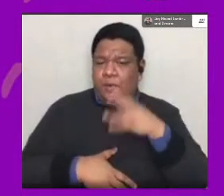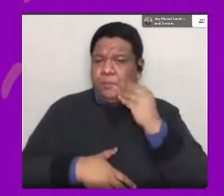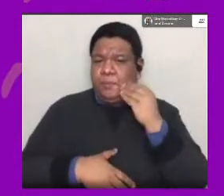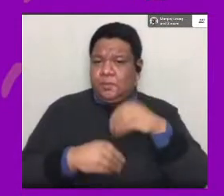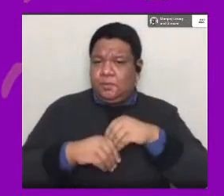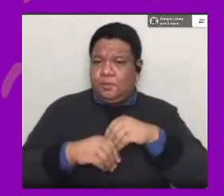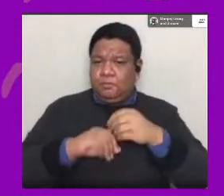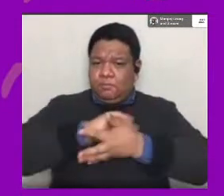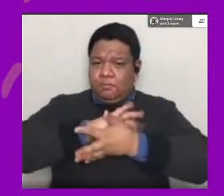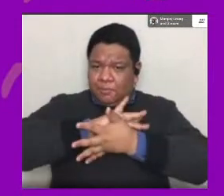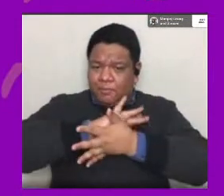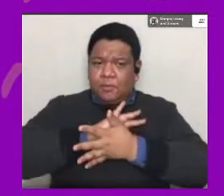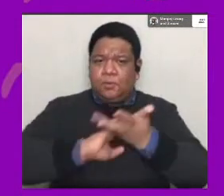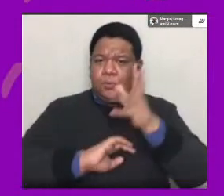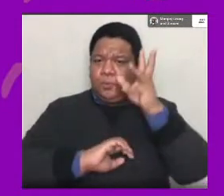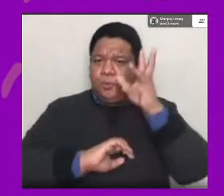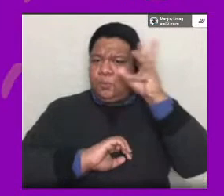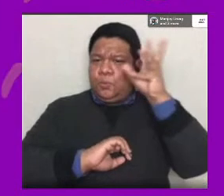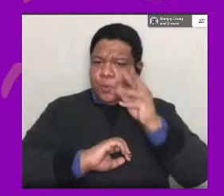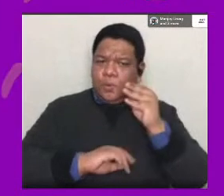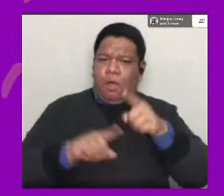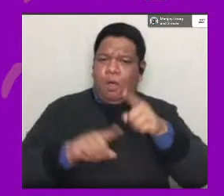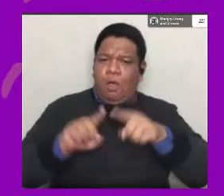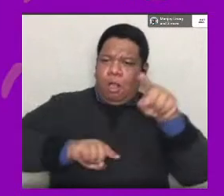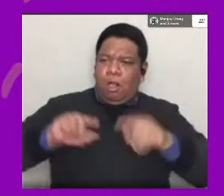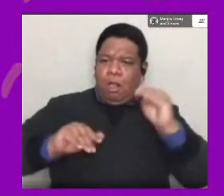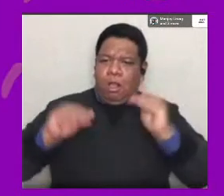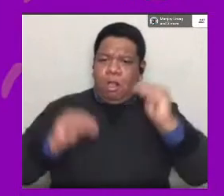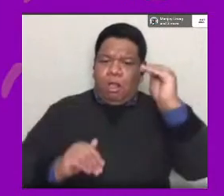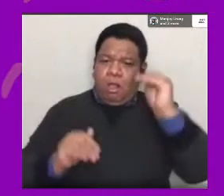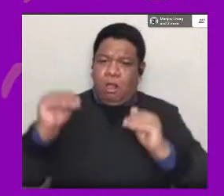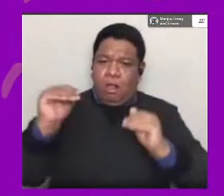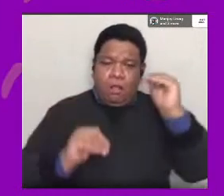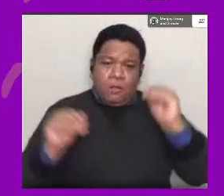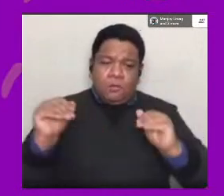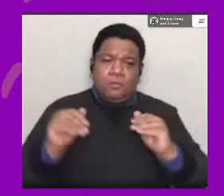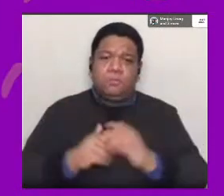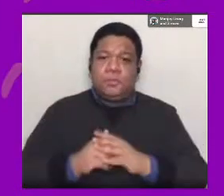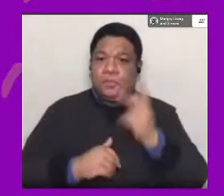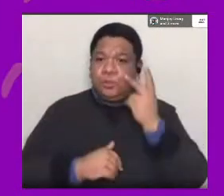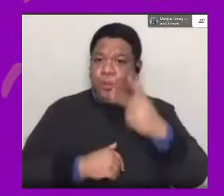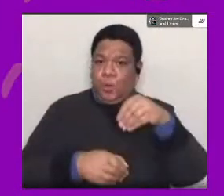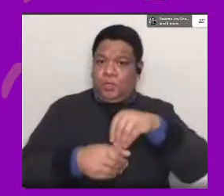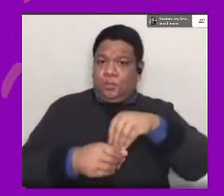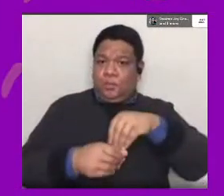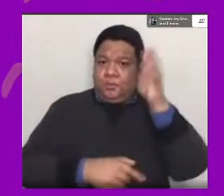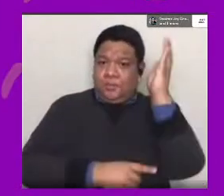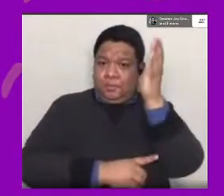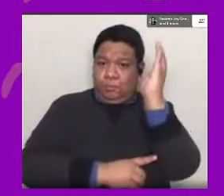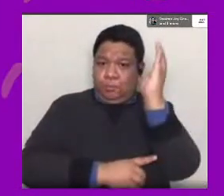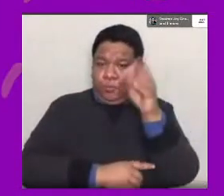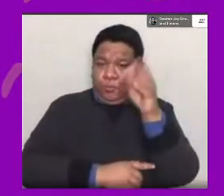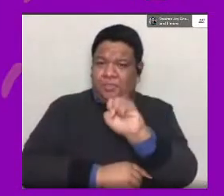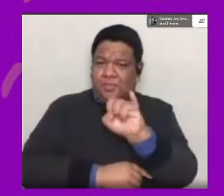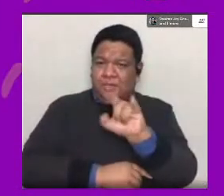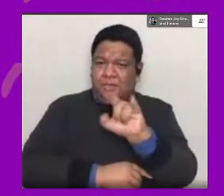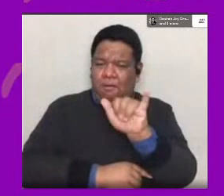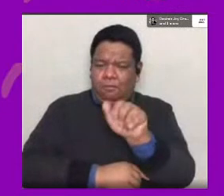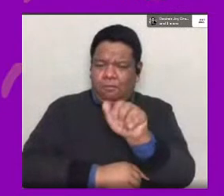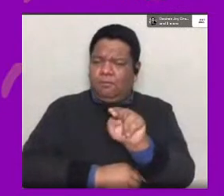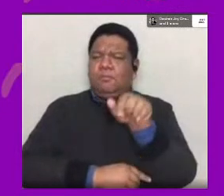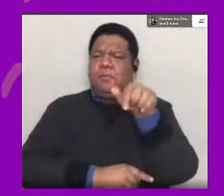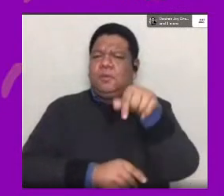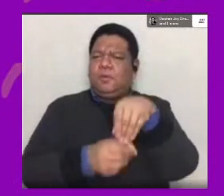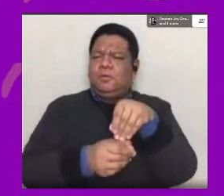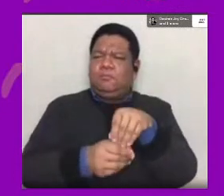uniquely and disproportionately. We saw in the Likhaan report that even as